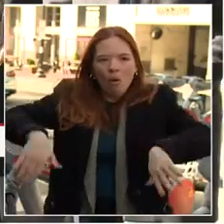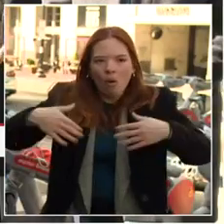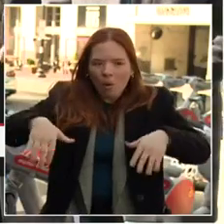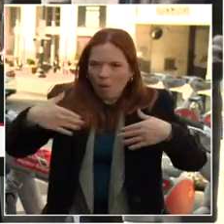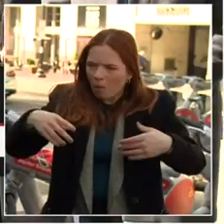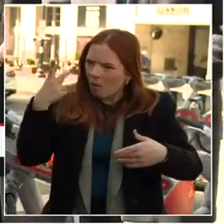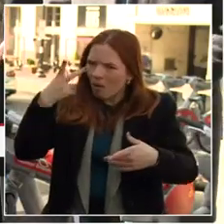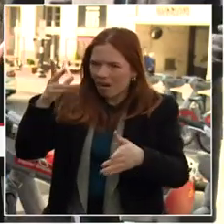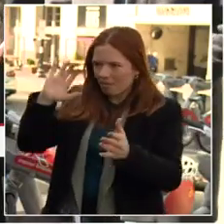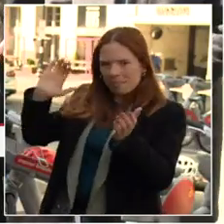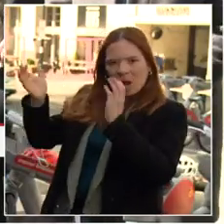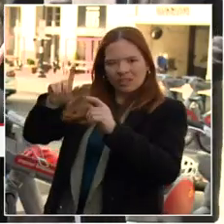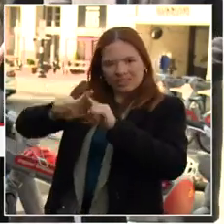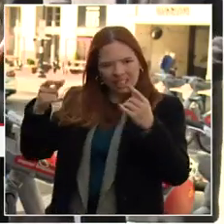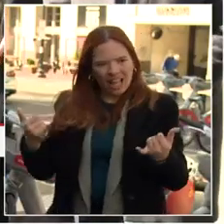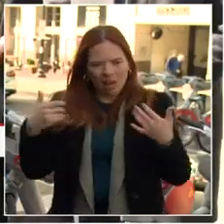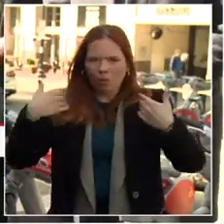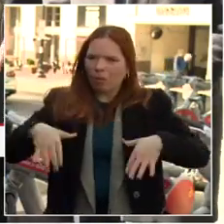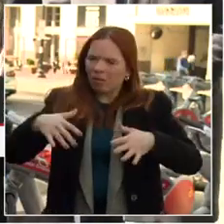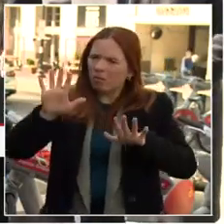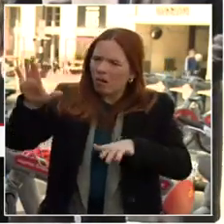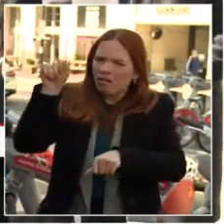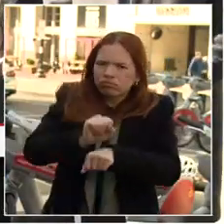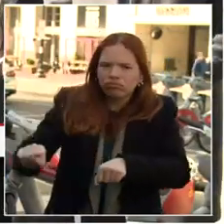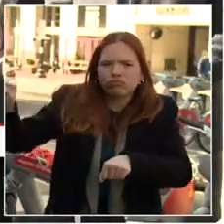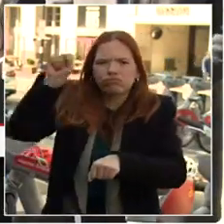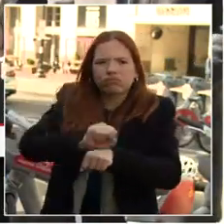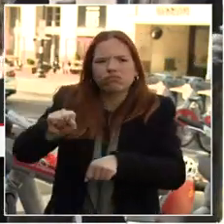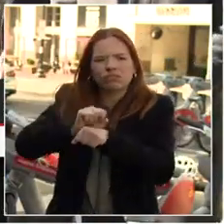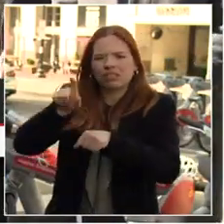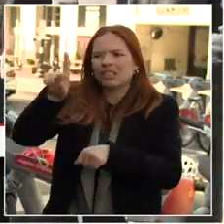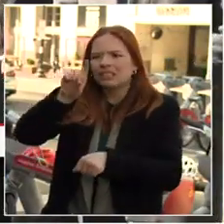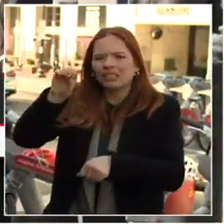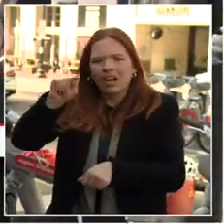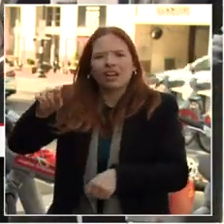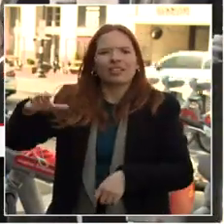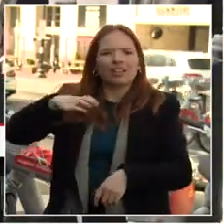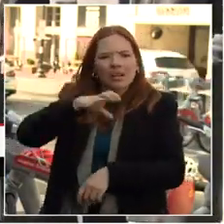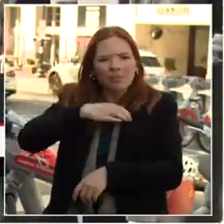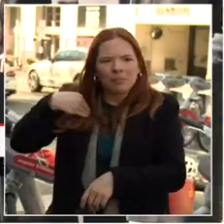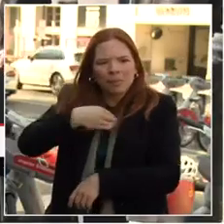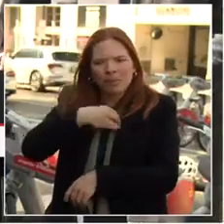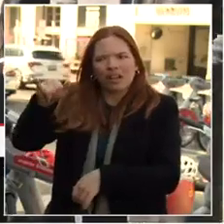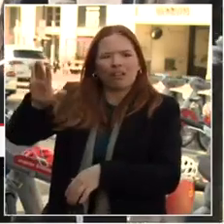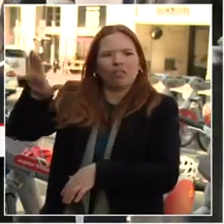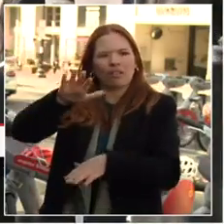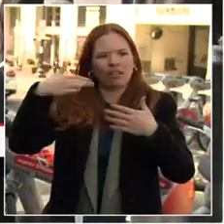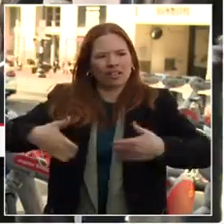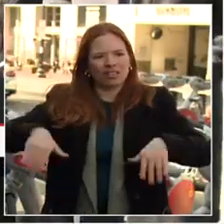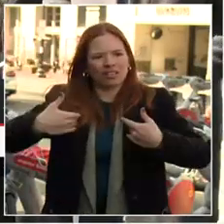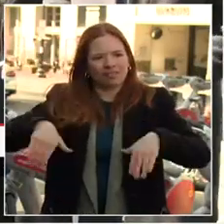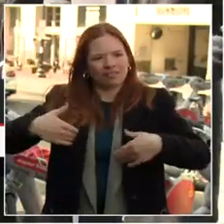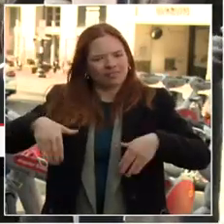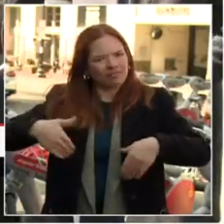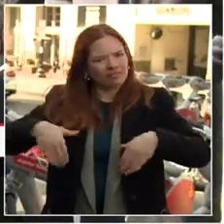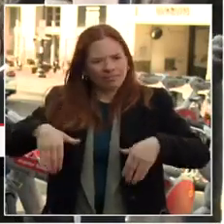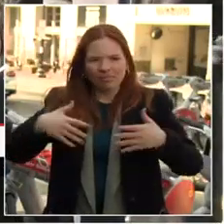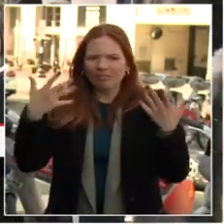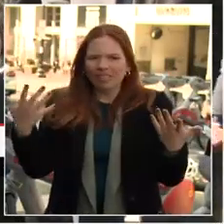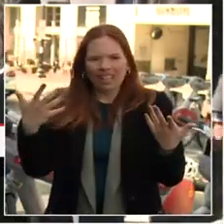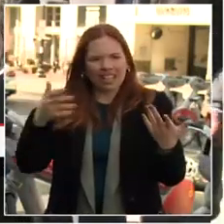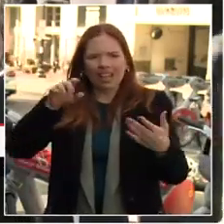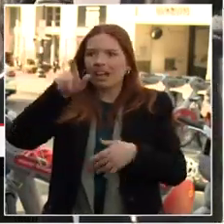our DDOT team, members of the council. I know we're joined today by Council Member Charles